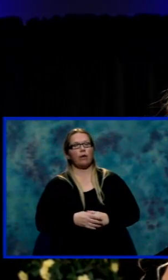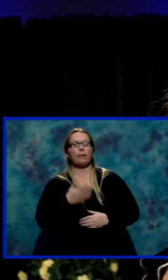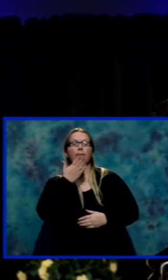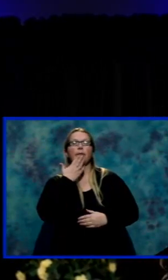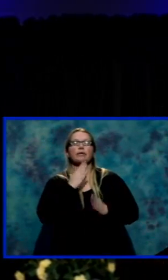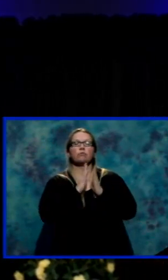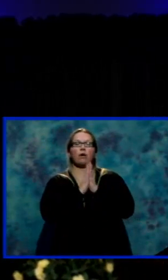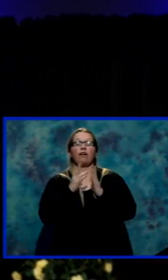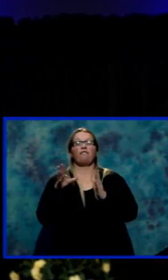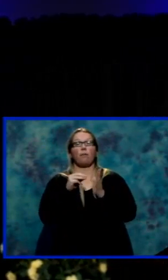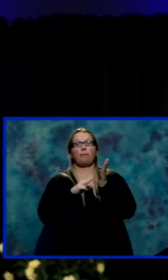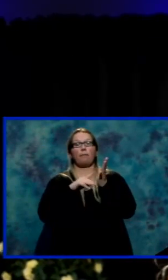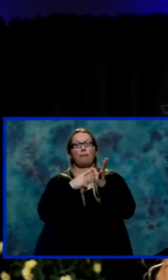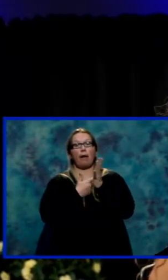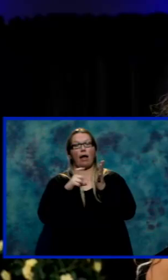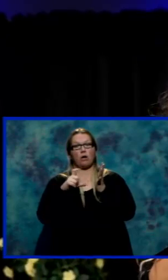pray. This is from Marco.